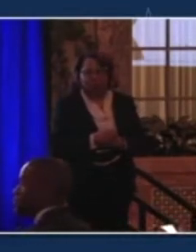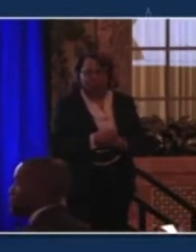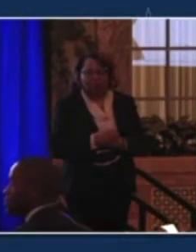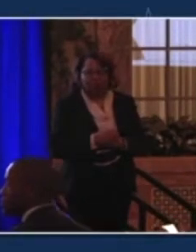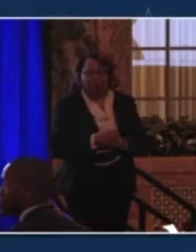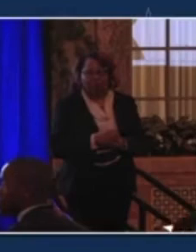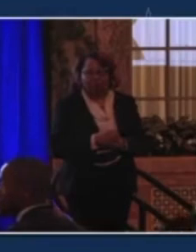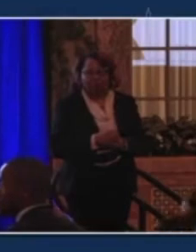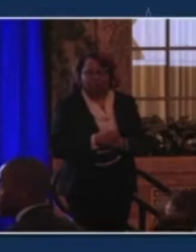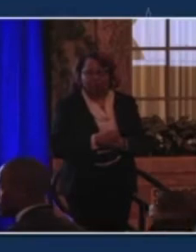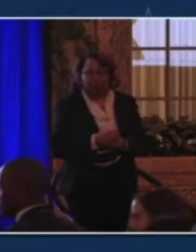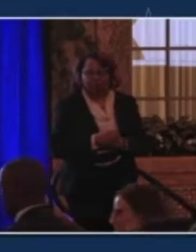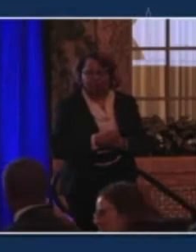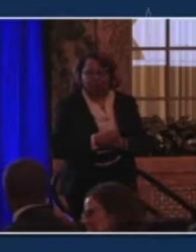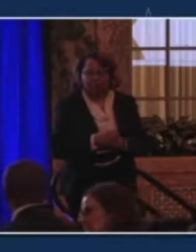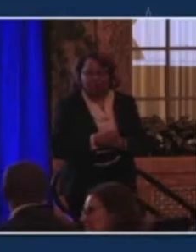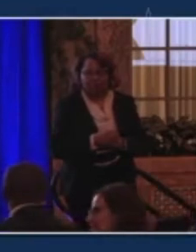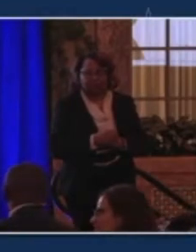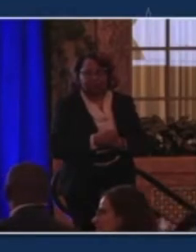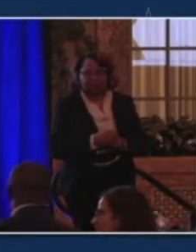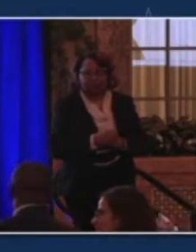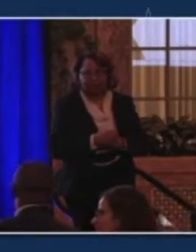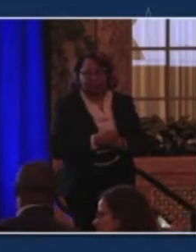Okay. Thank you.